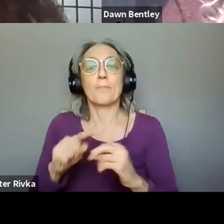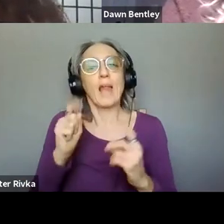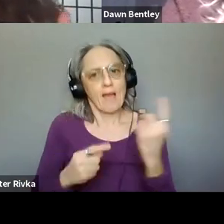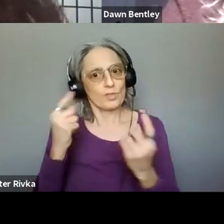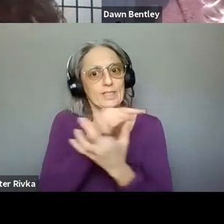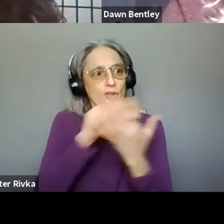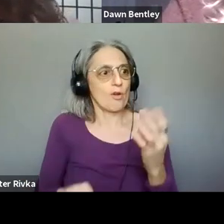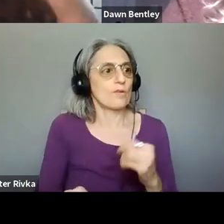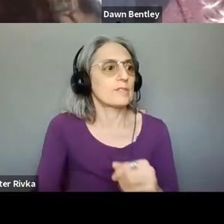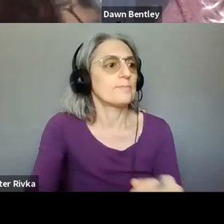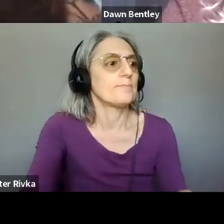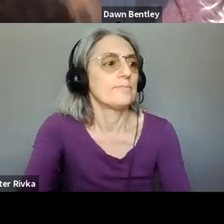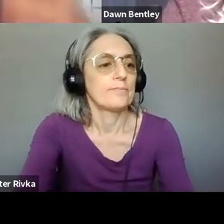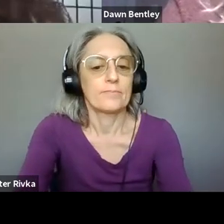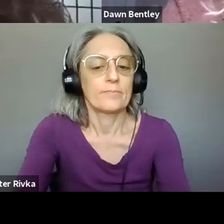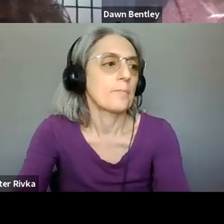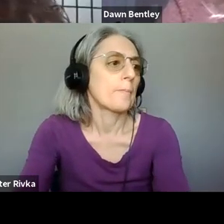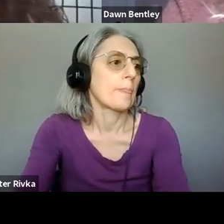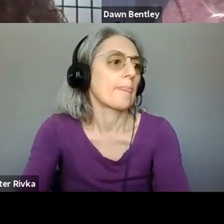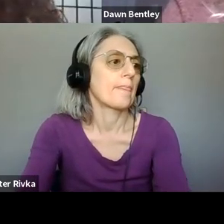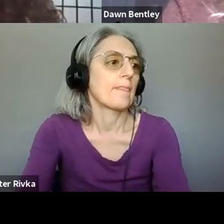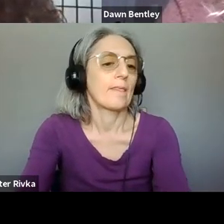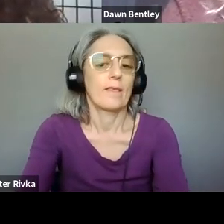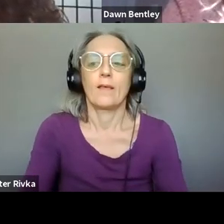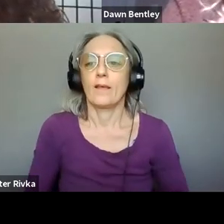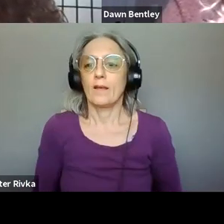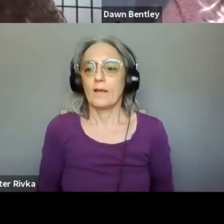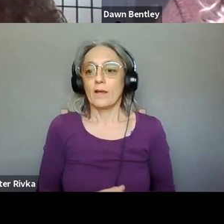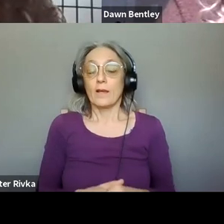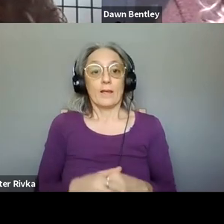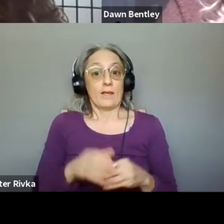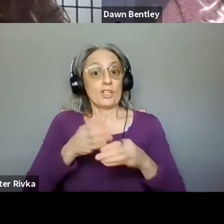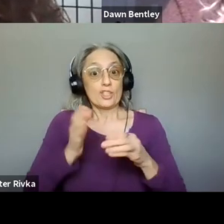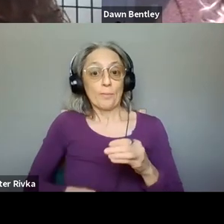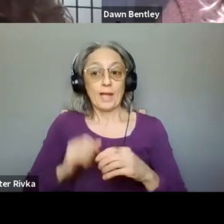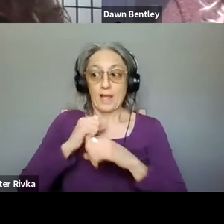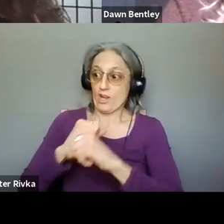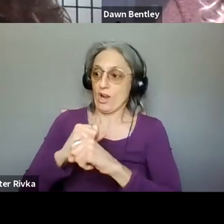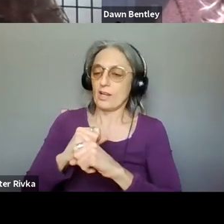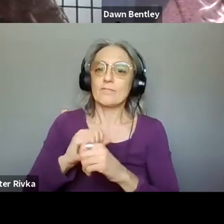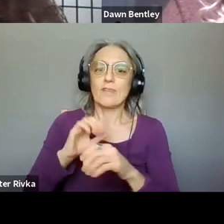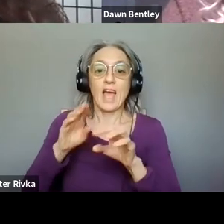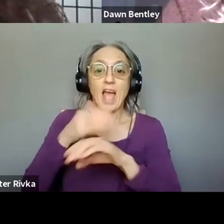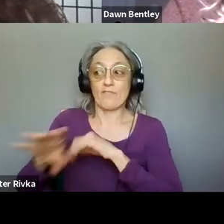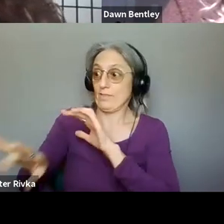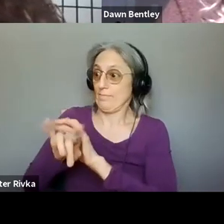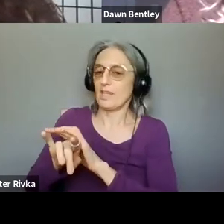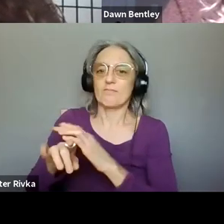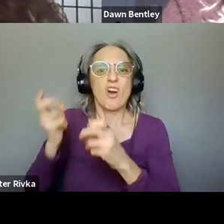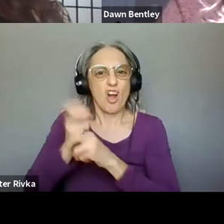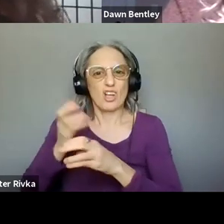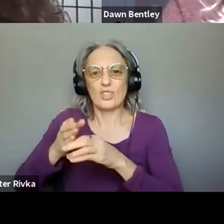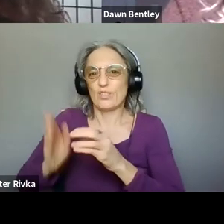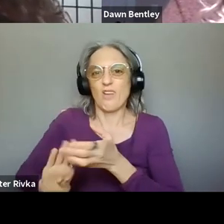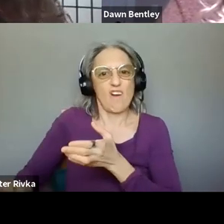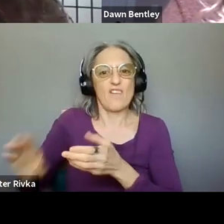In terms of terminating a guardianship, it can be really difficult once a guardianship is established to terminate that guardianship. That's one of the reasons why we encourage people to be